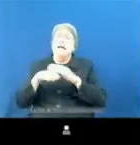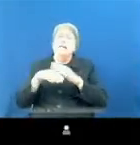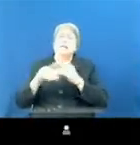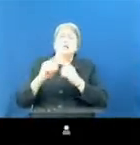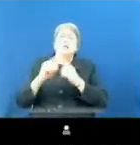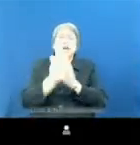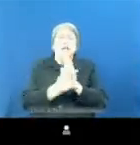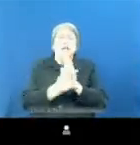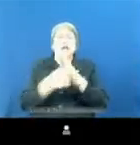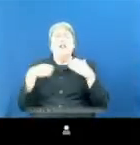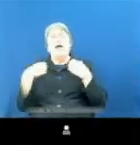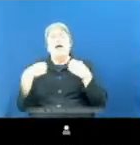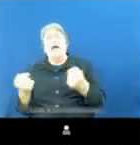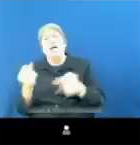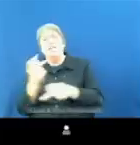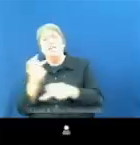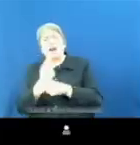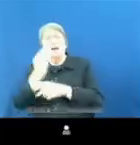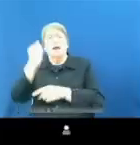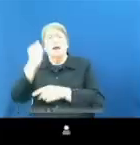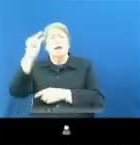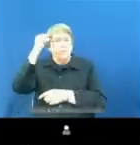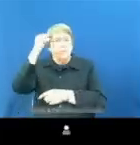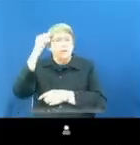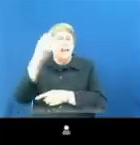and social service settings.